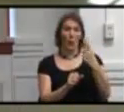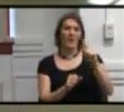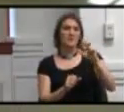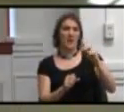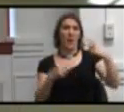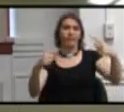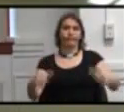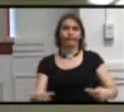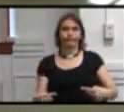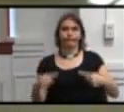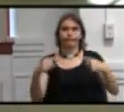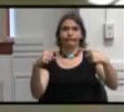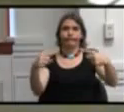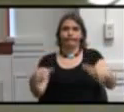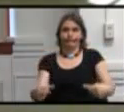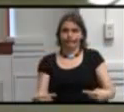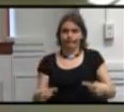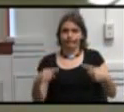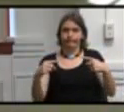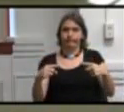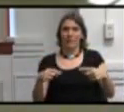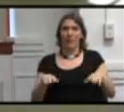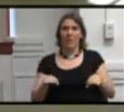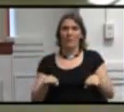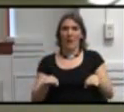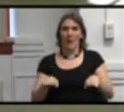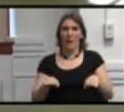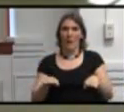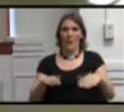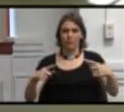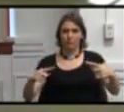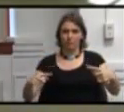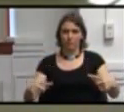drum articulating vibrator roller.